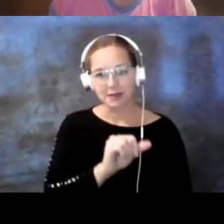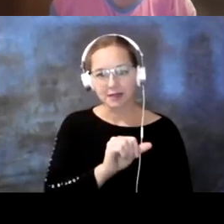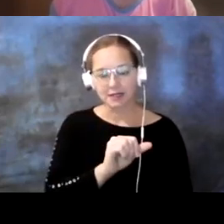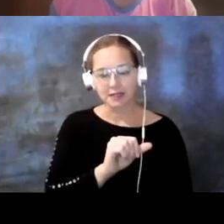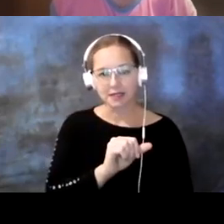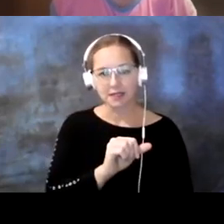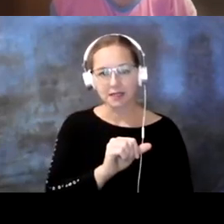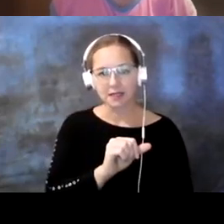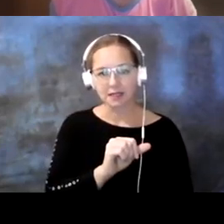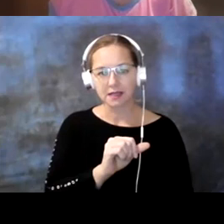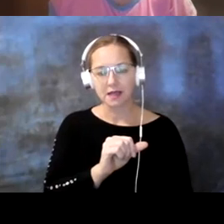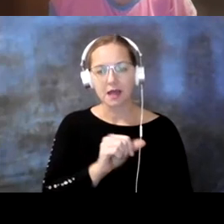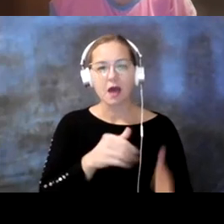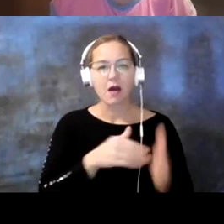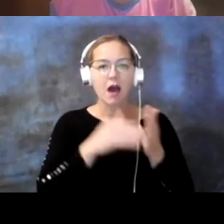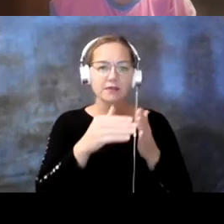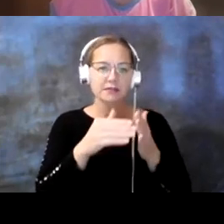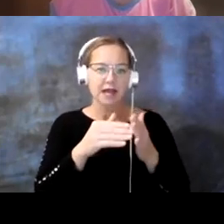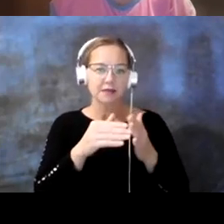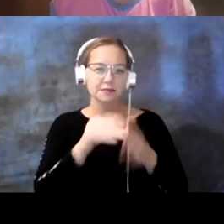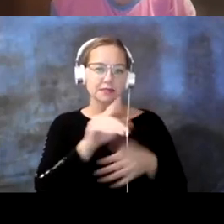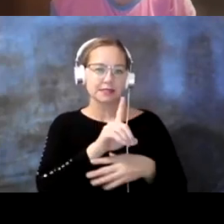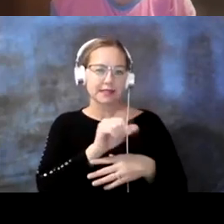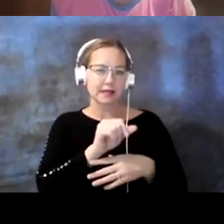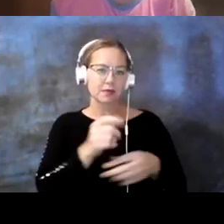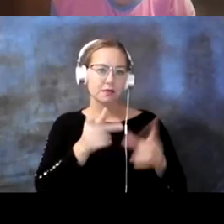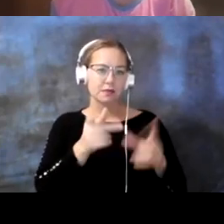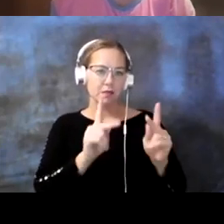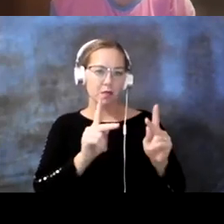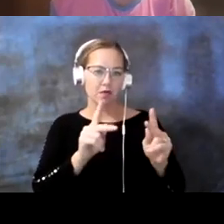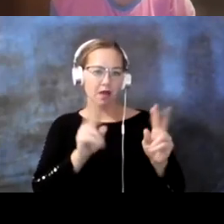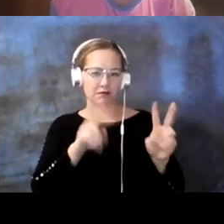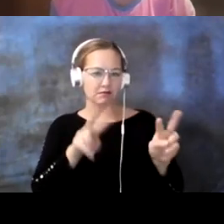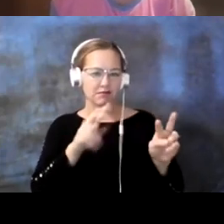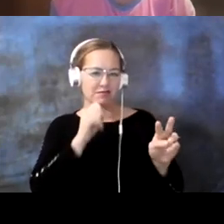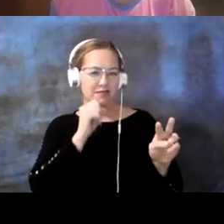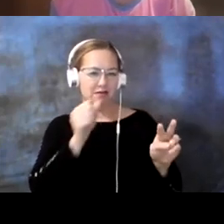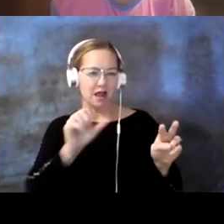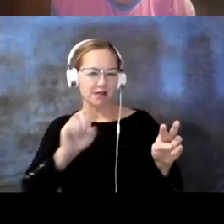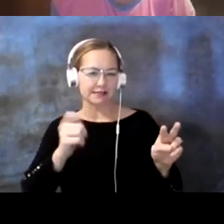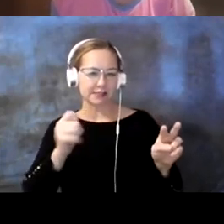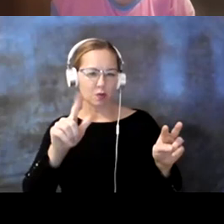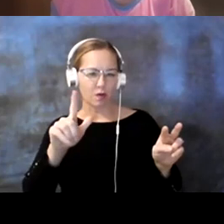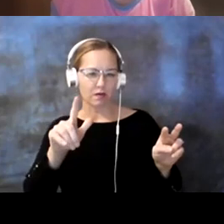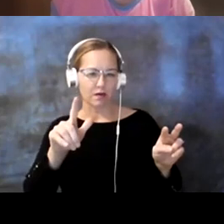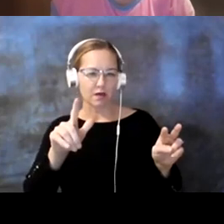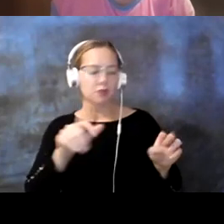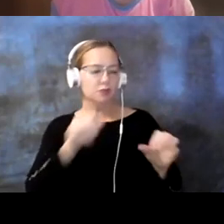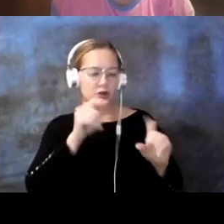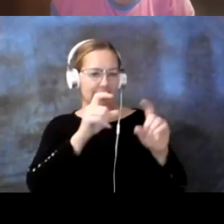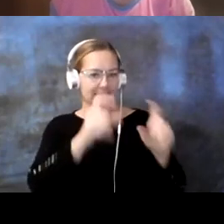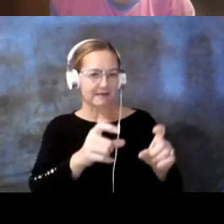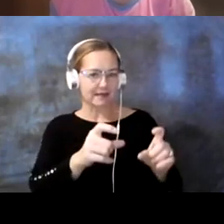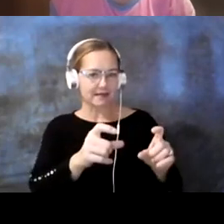the question says oftentimes disabled people are thought of as not being sexual, so we are not given the proper resources to sexual